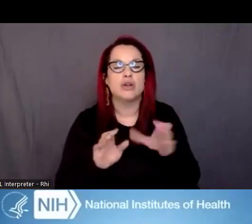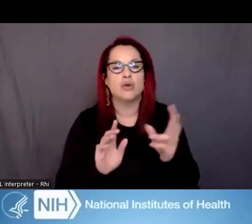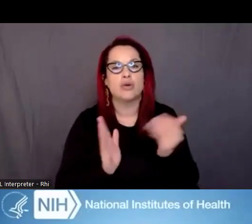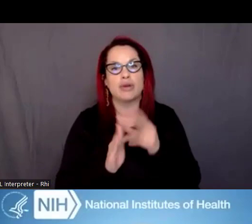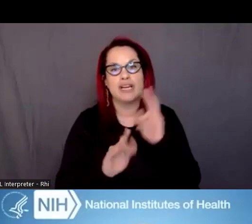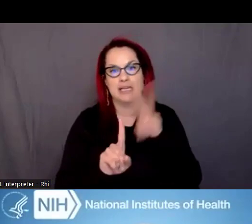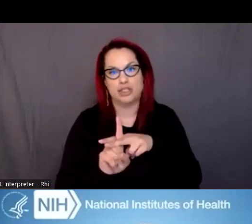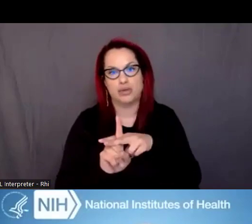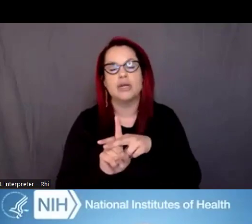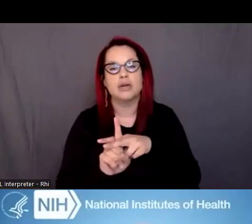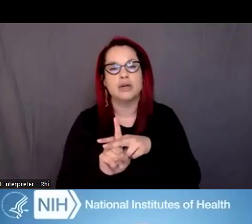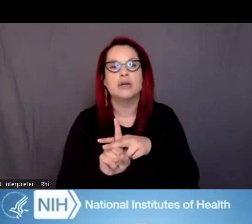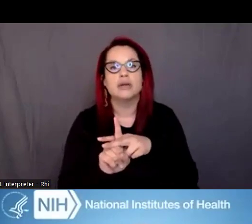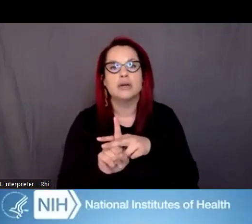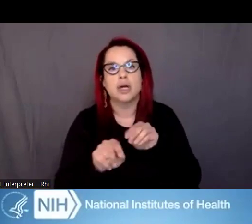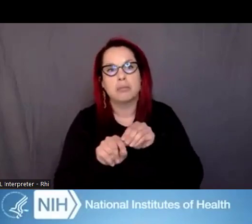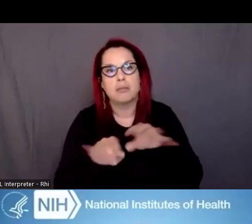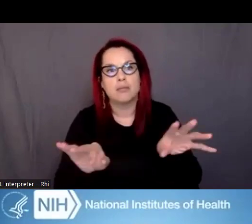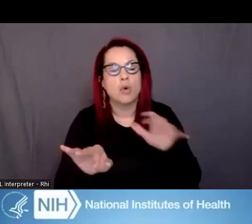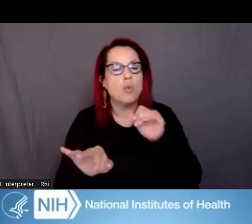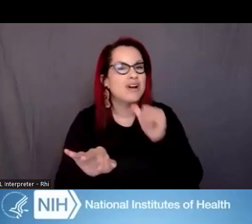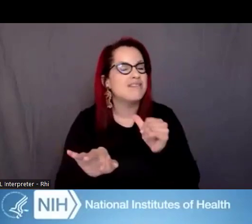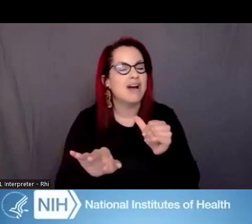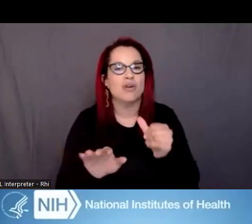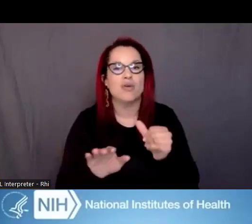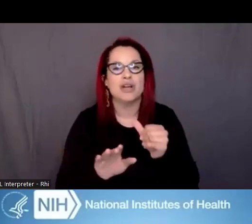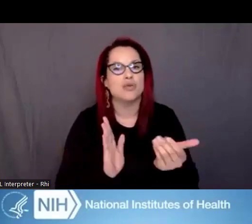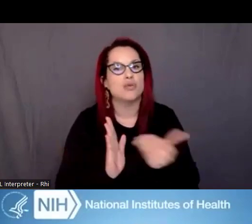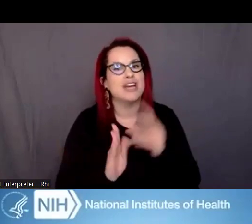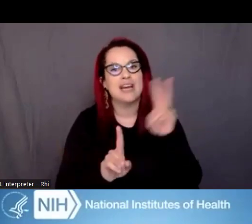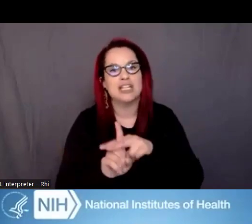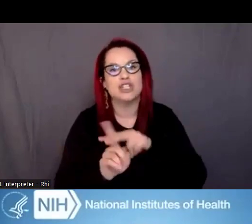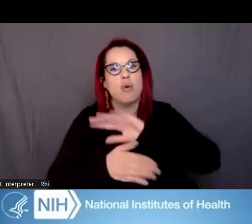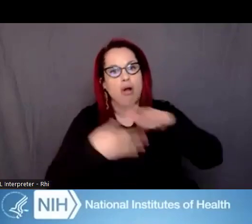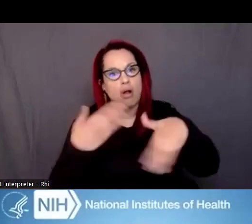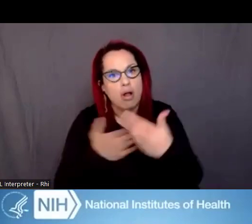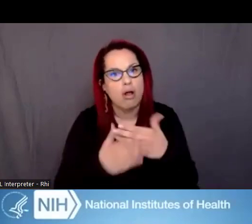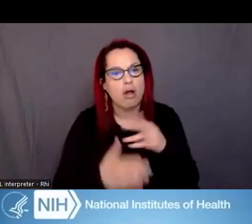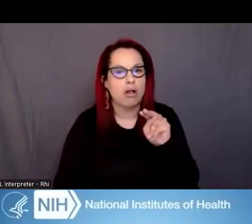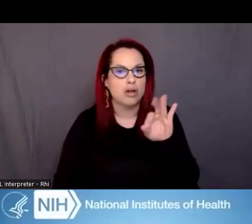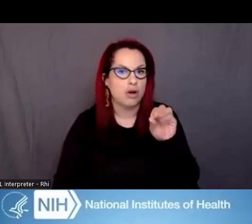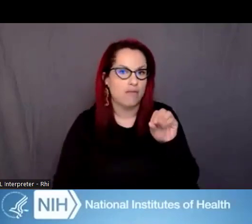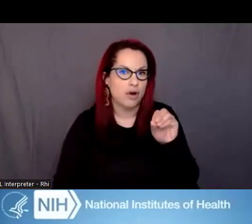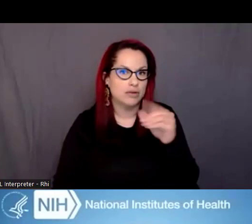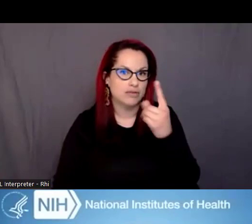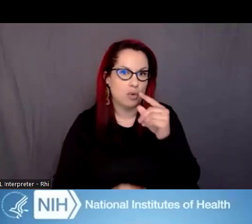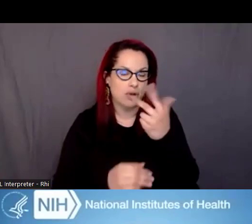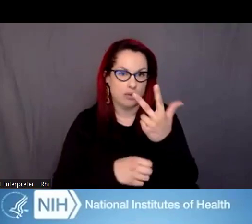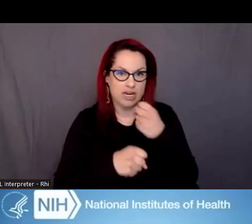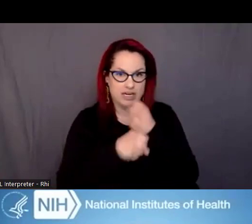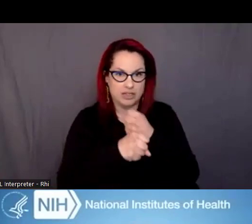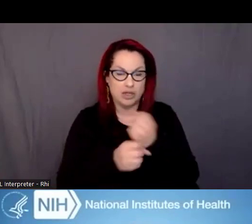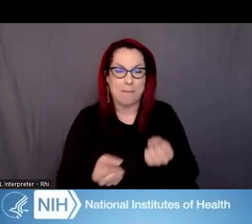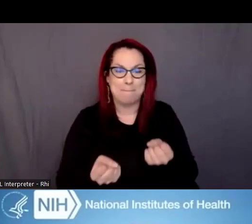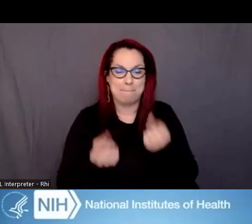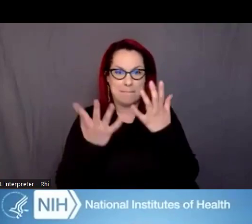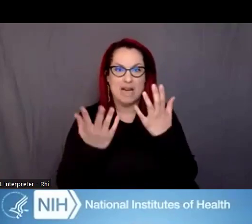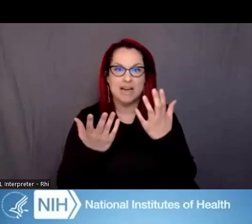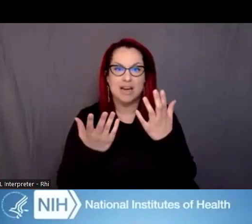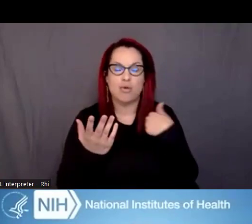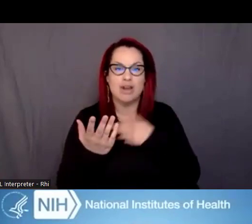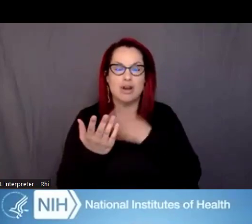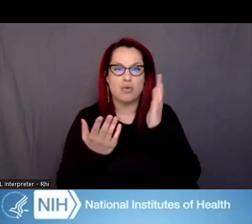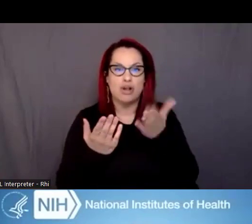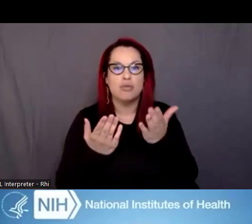are not reissuing all of our NOFOs for 3 years. Many of them we are reissuing in what